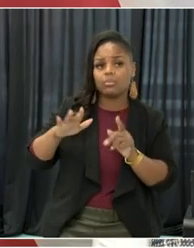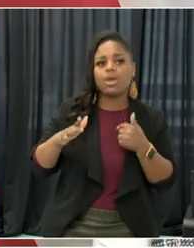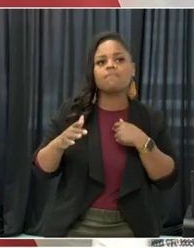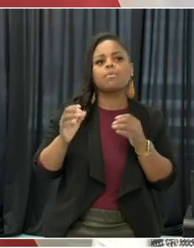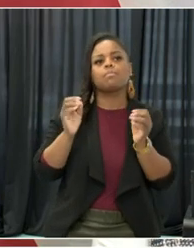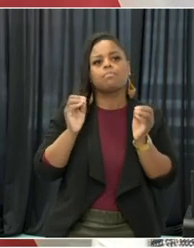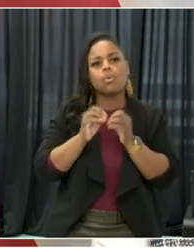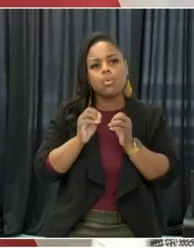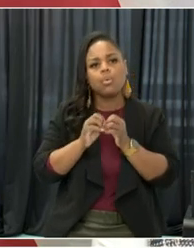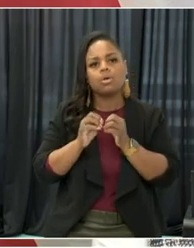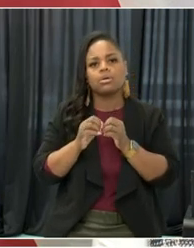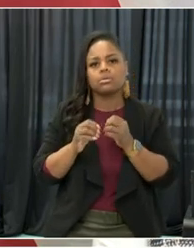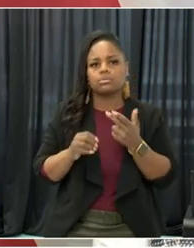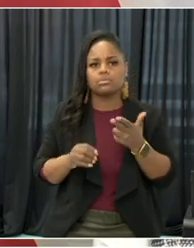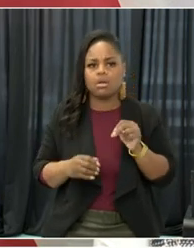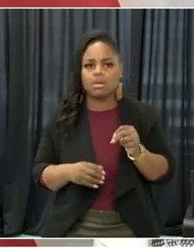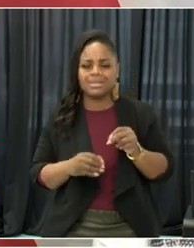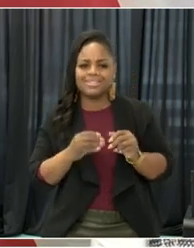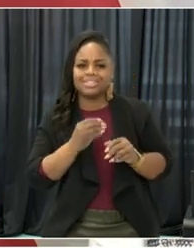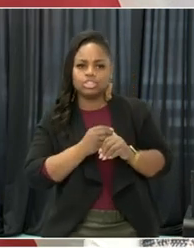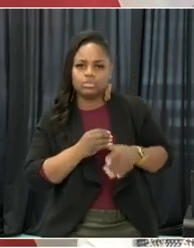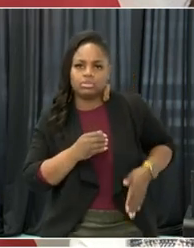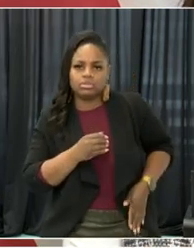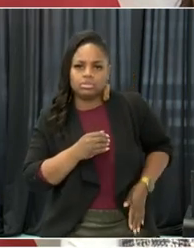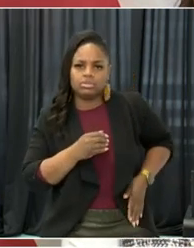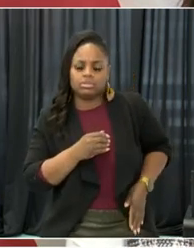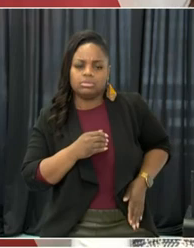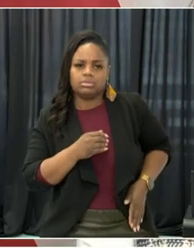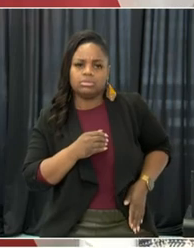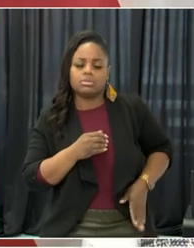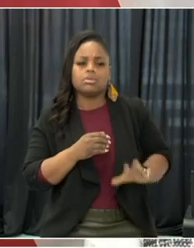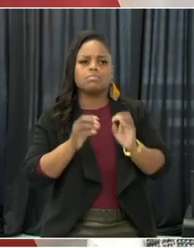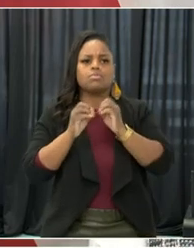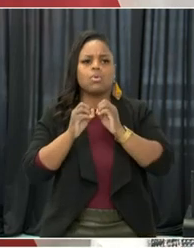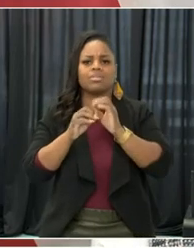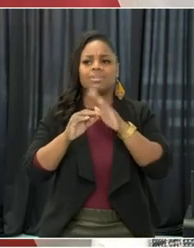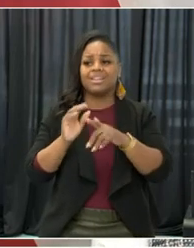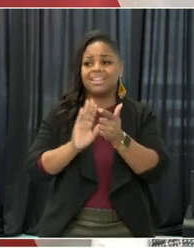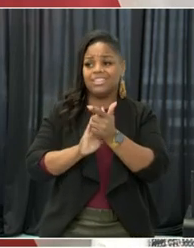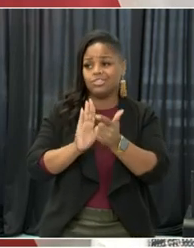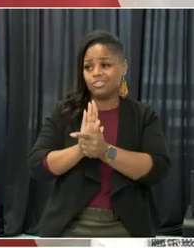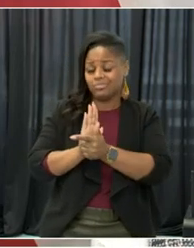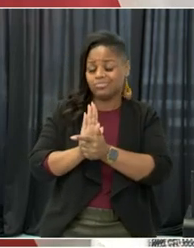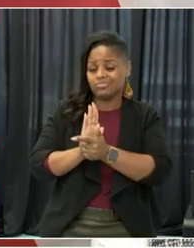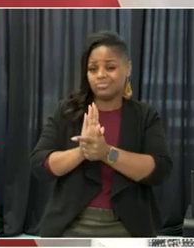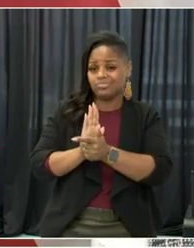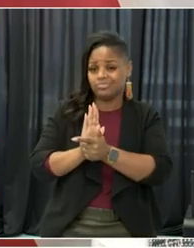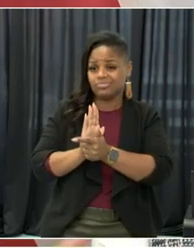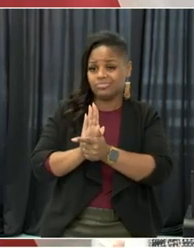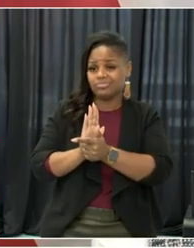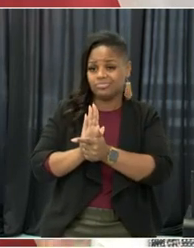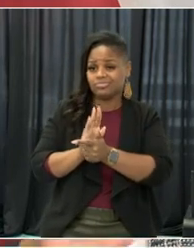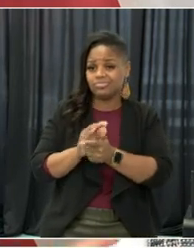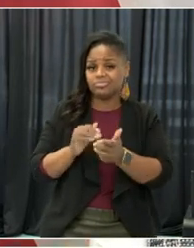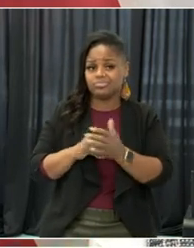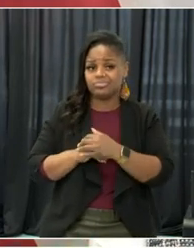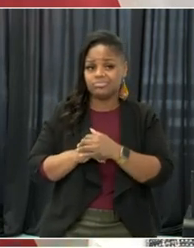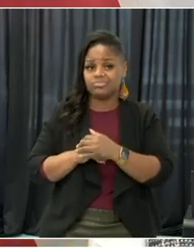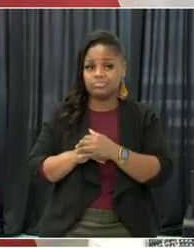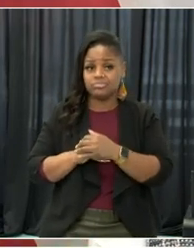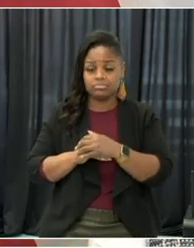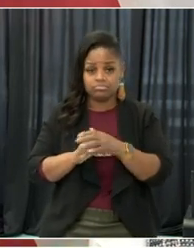permits than I thought we would, legal guns in the district. And we are arresting people